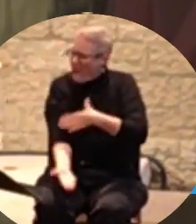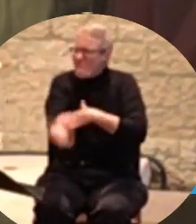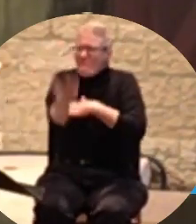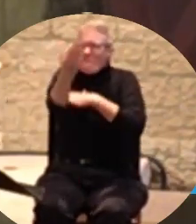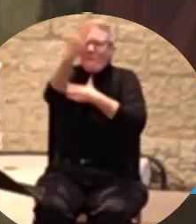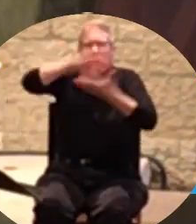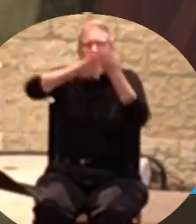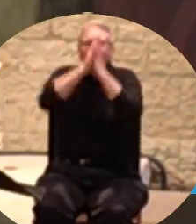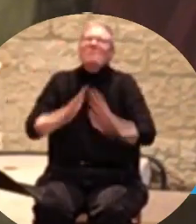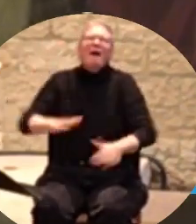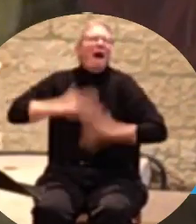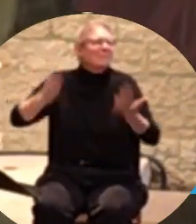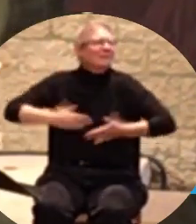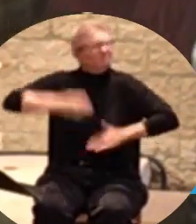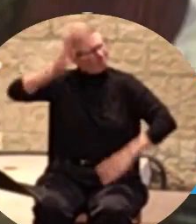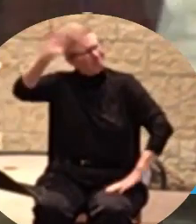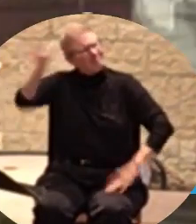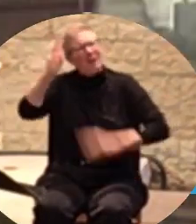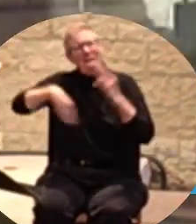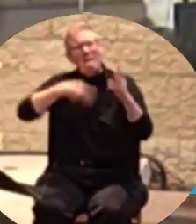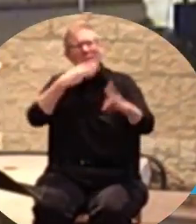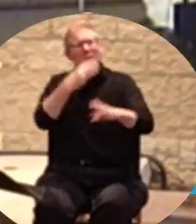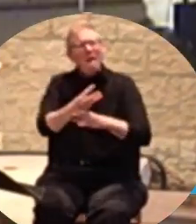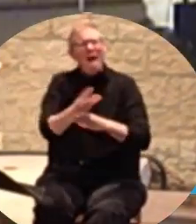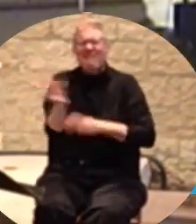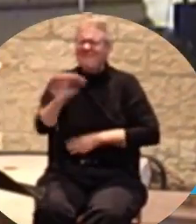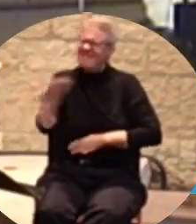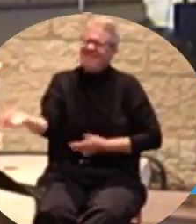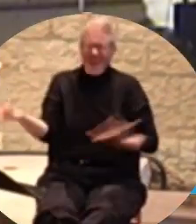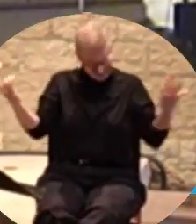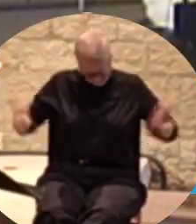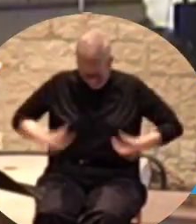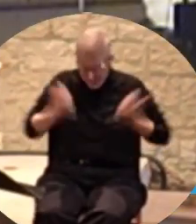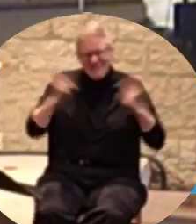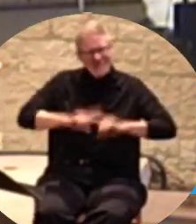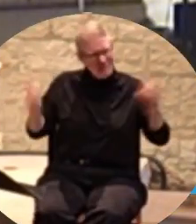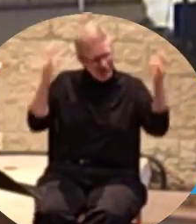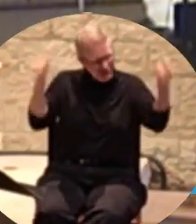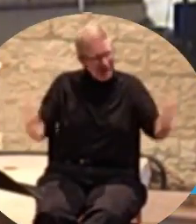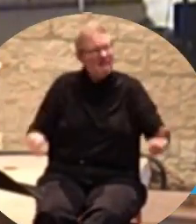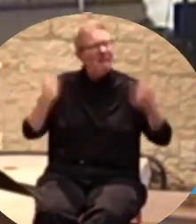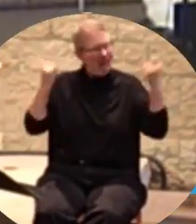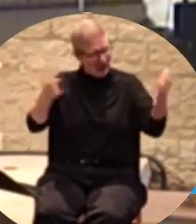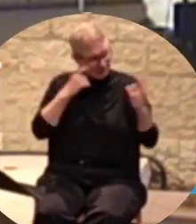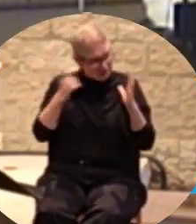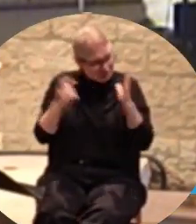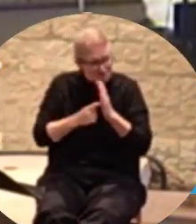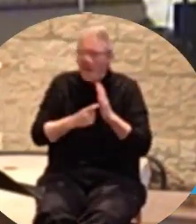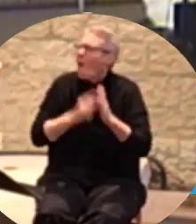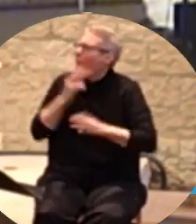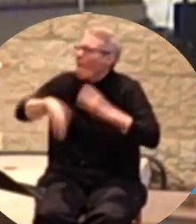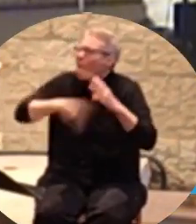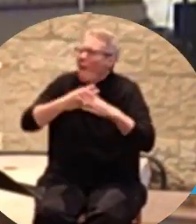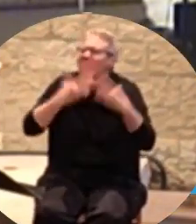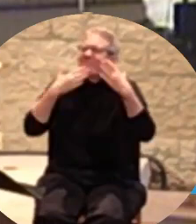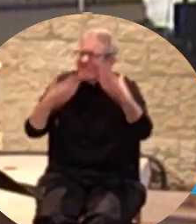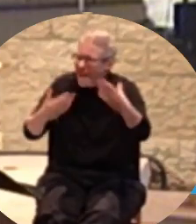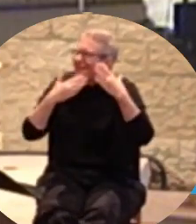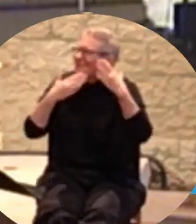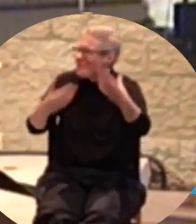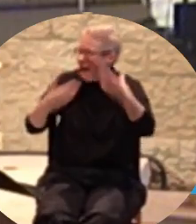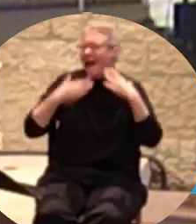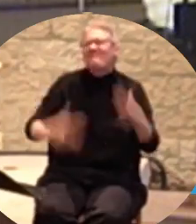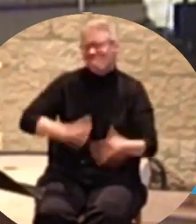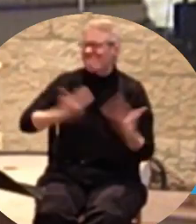happiness. Hello, world, it's like a different way of living now. Thank you, world, always knew that we'd be